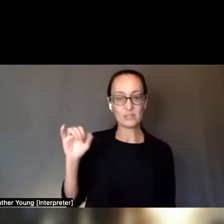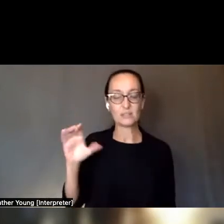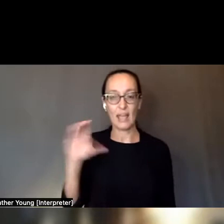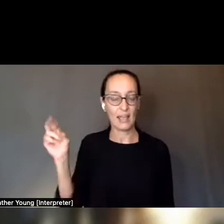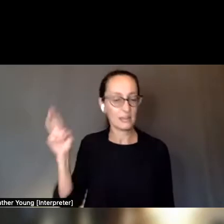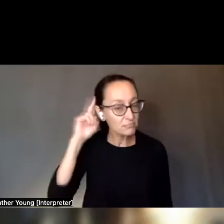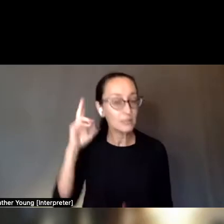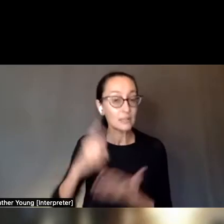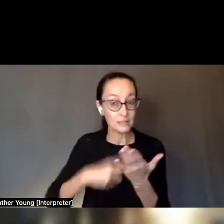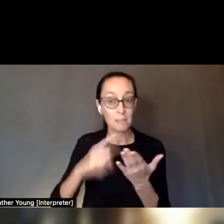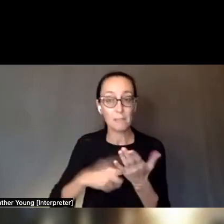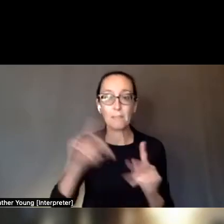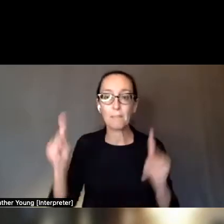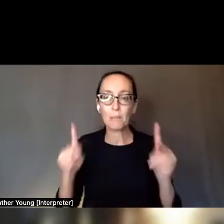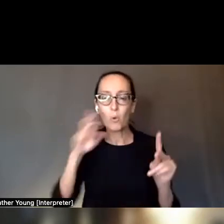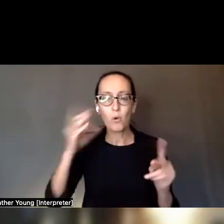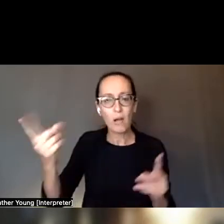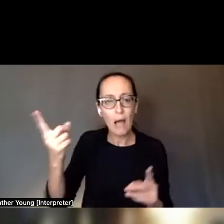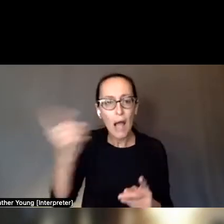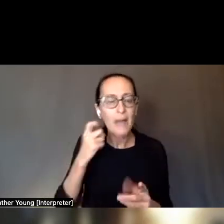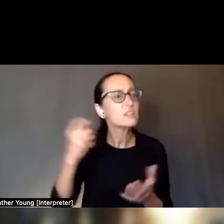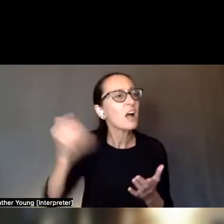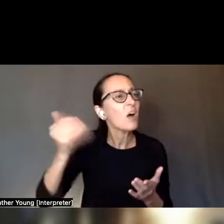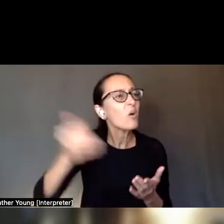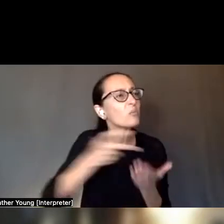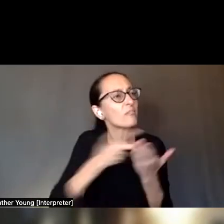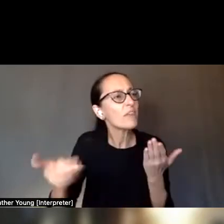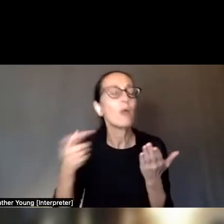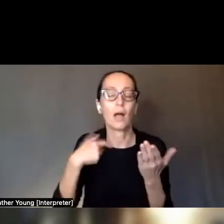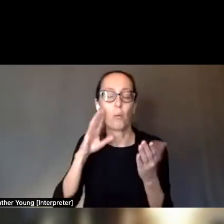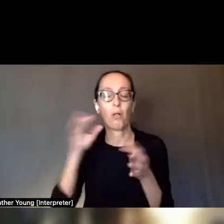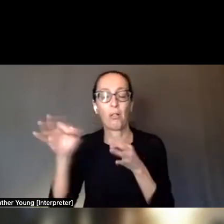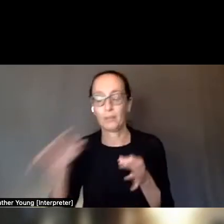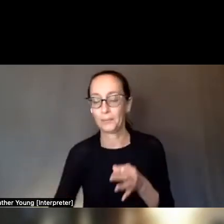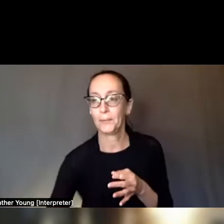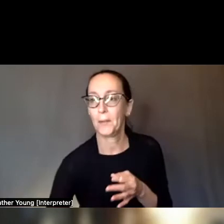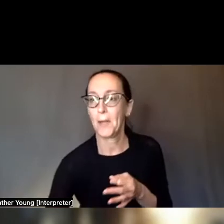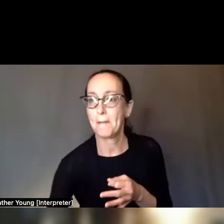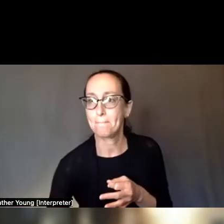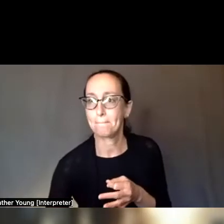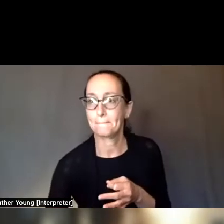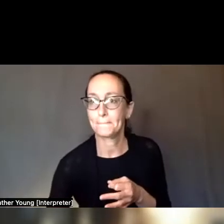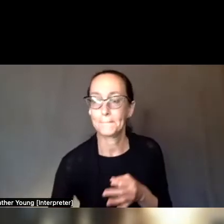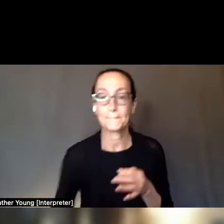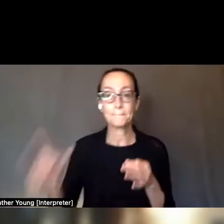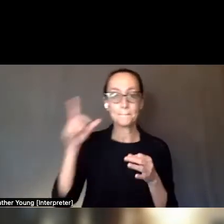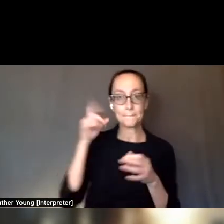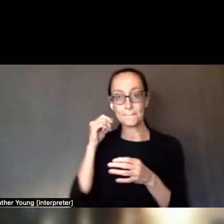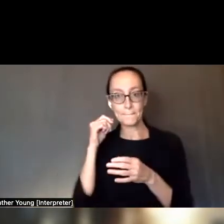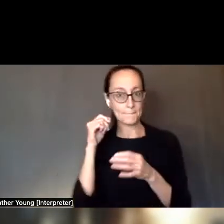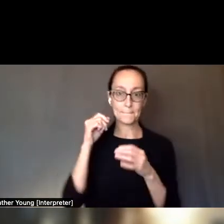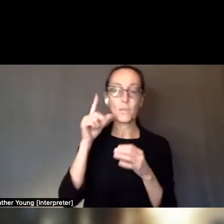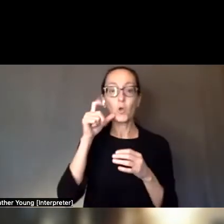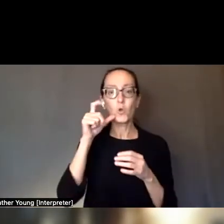People sometimes ask how often they fail, so I'll just very quickly cover that. Who's a candidate? Where can a child receive a